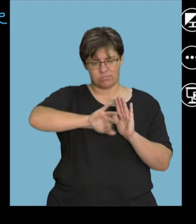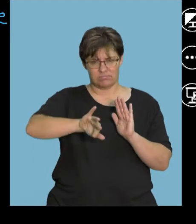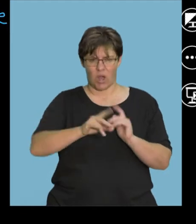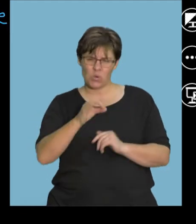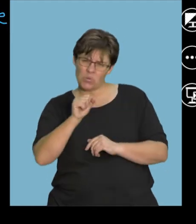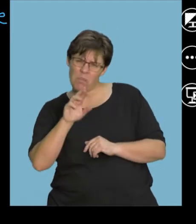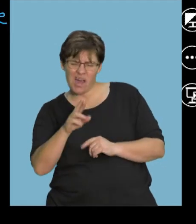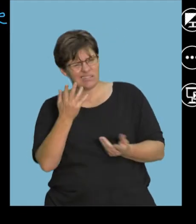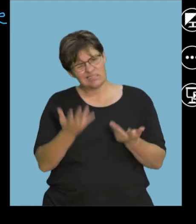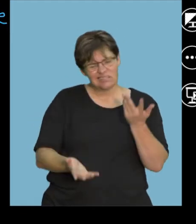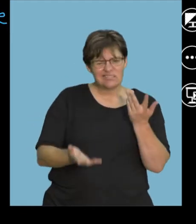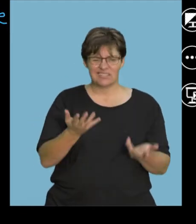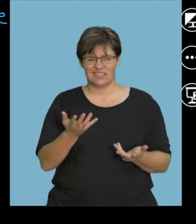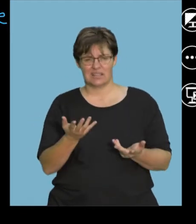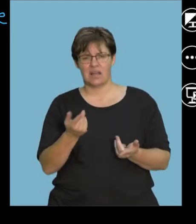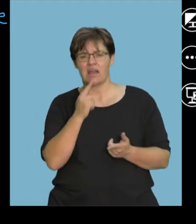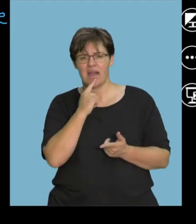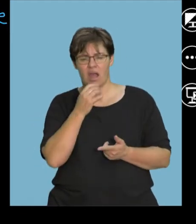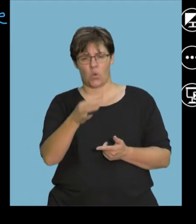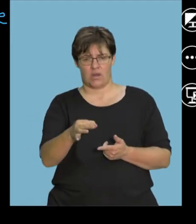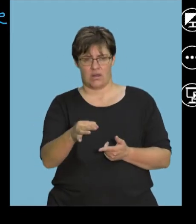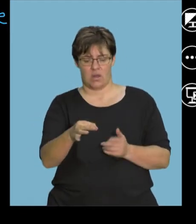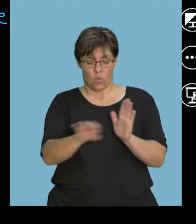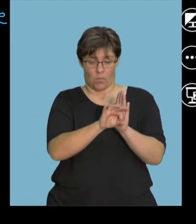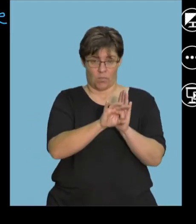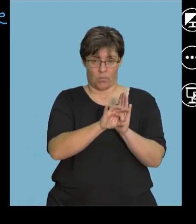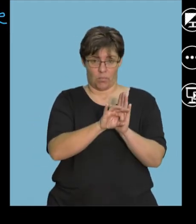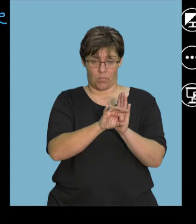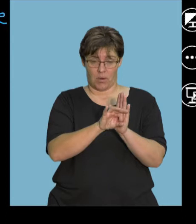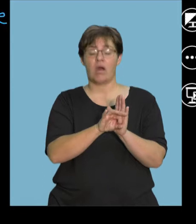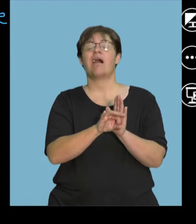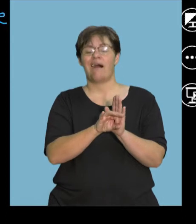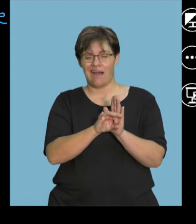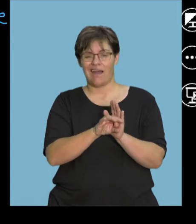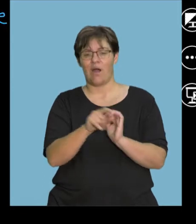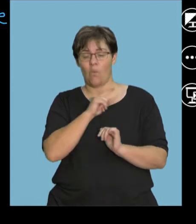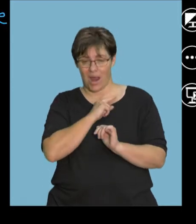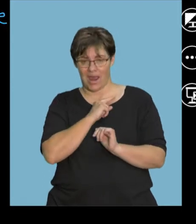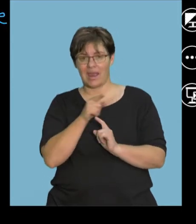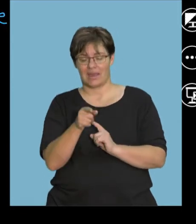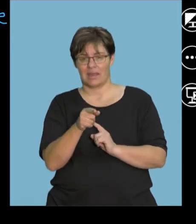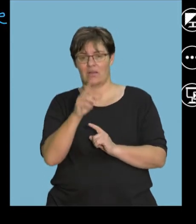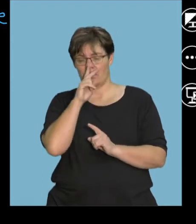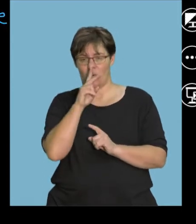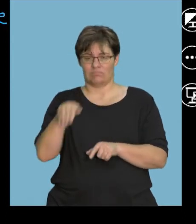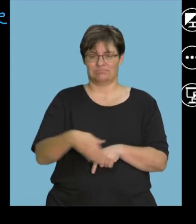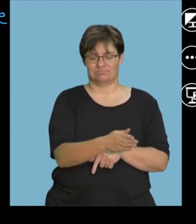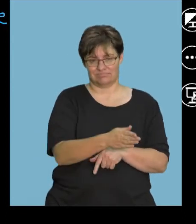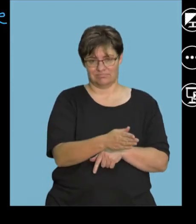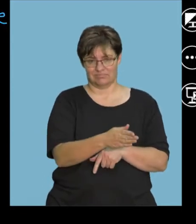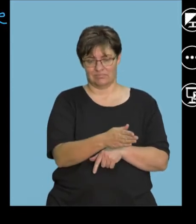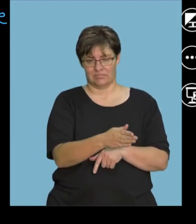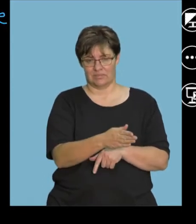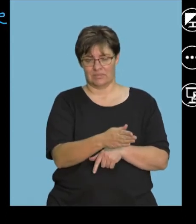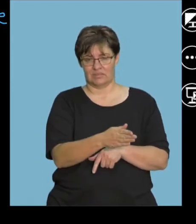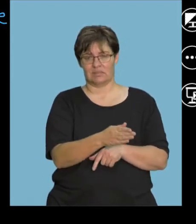materials. I'm not so sure about copper. You might try with a copper coin. If it does experience a force due to the magnet, then we'll